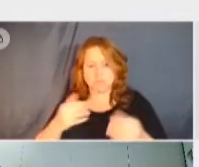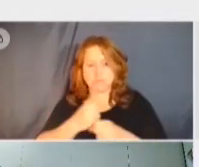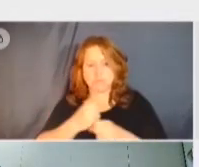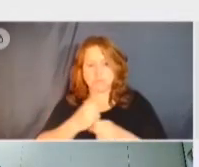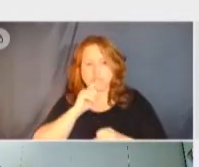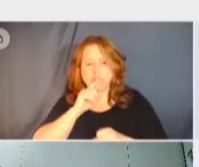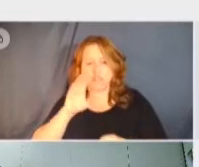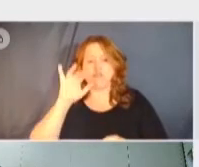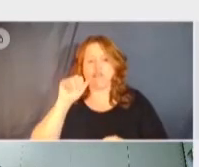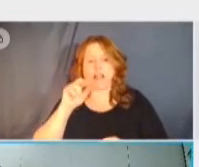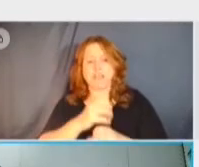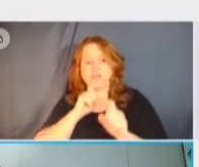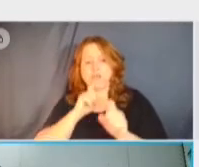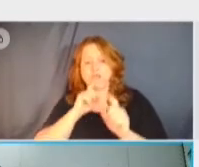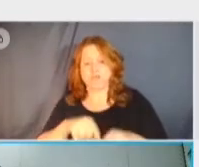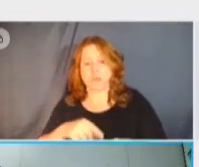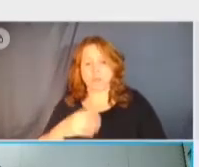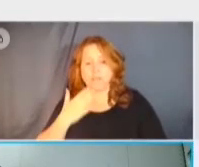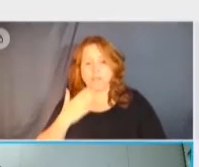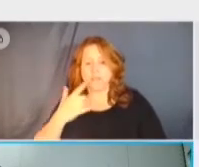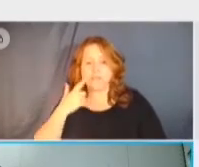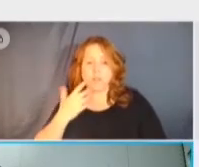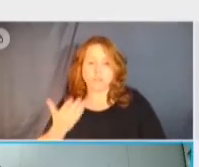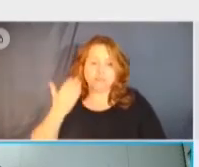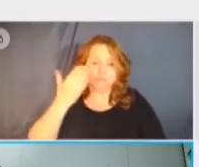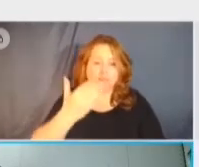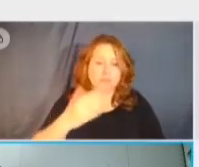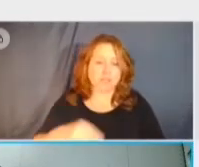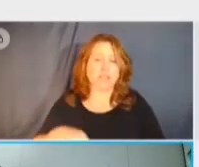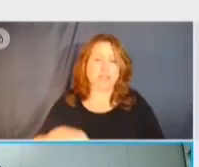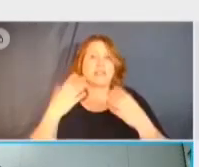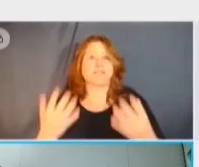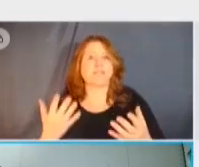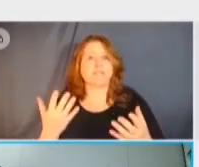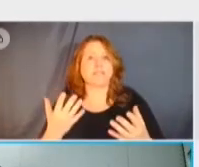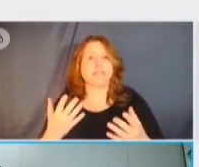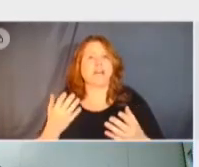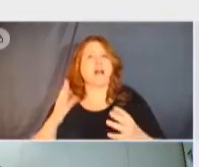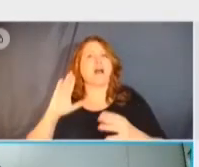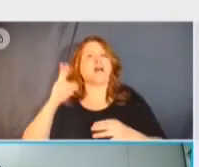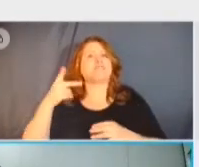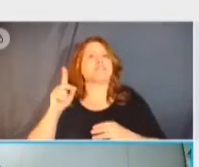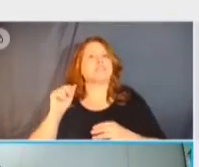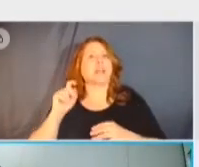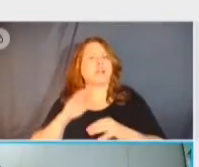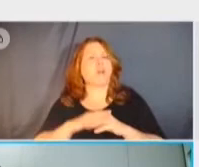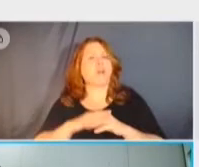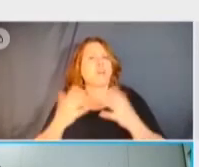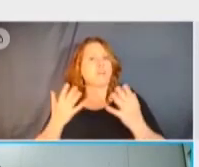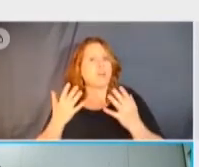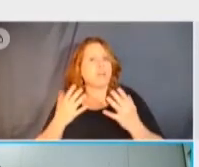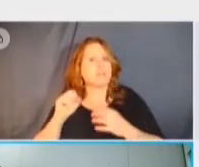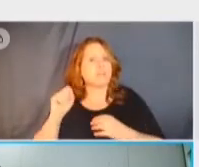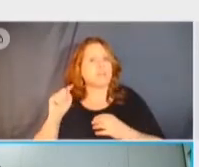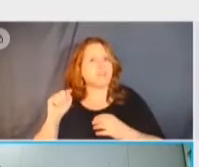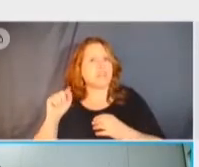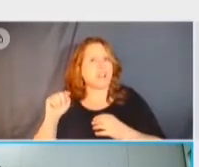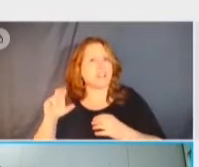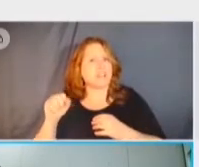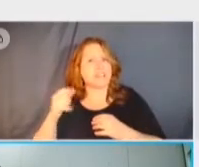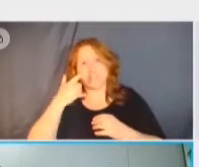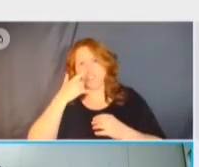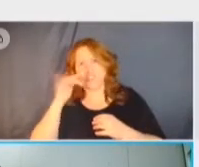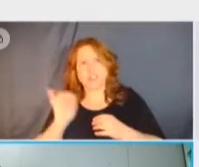little update on significant status changes in some litigation, and then a report on a litigation that's